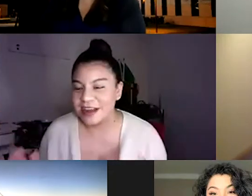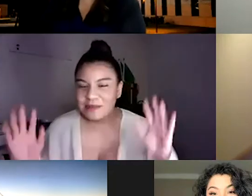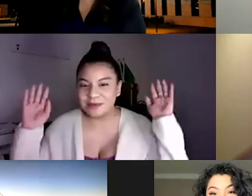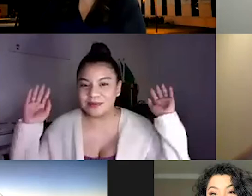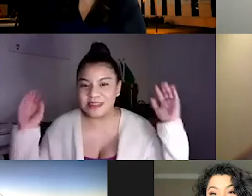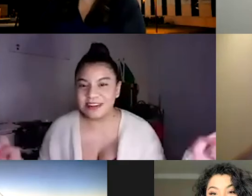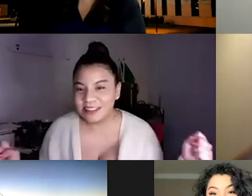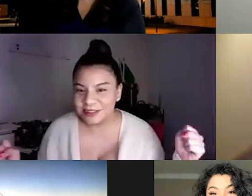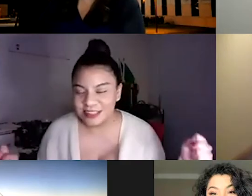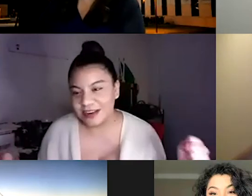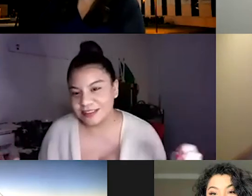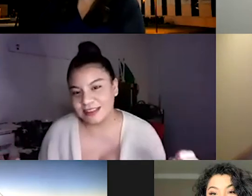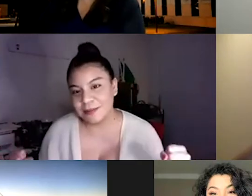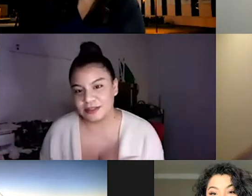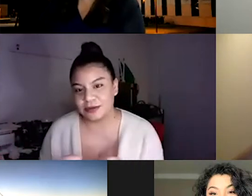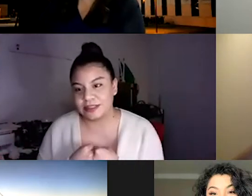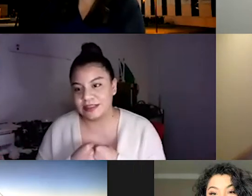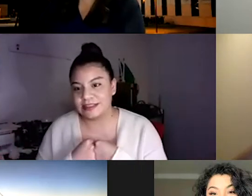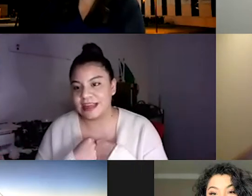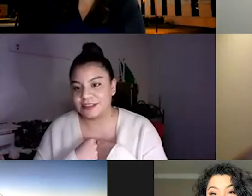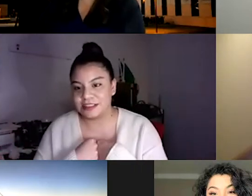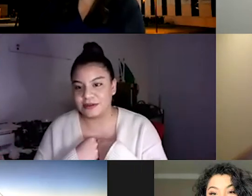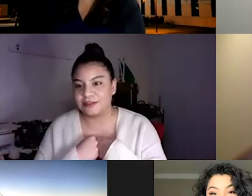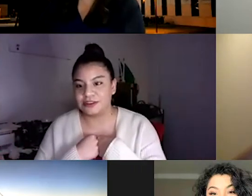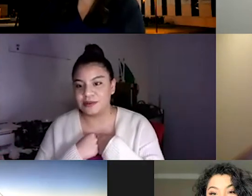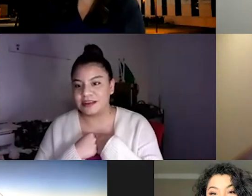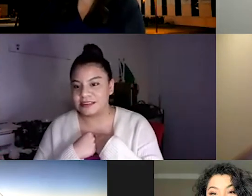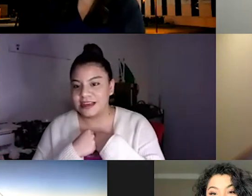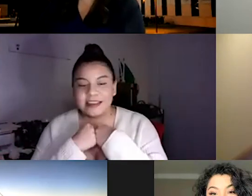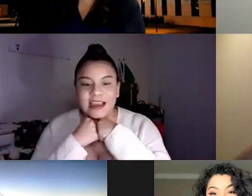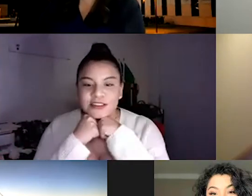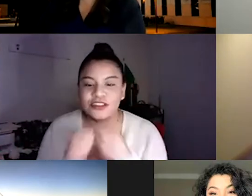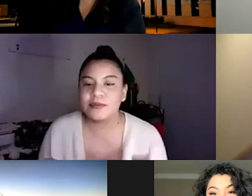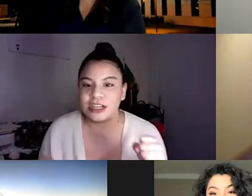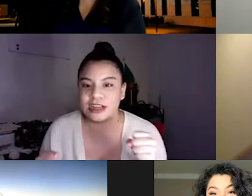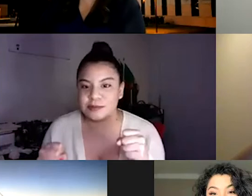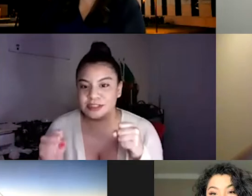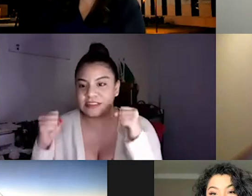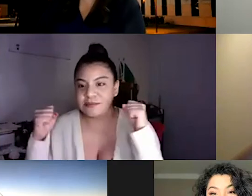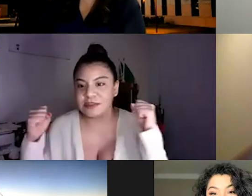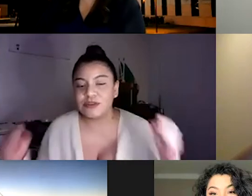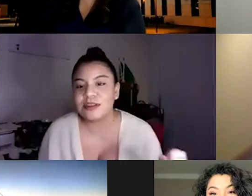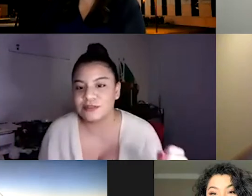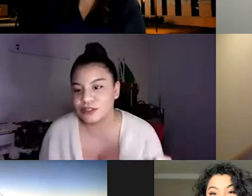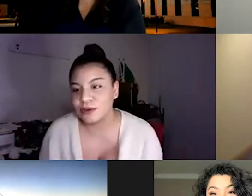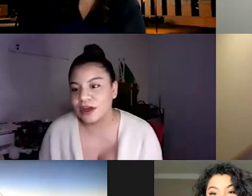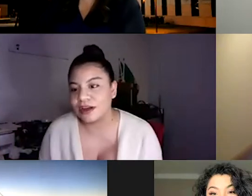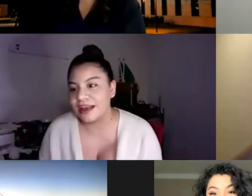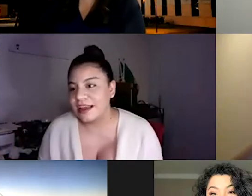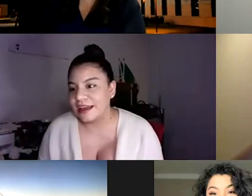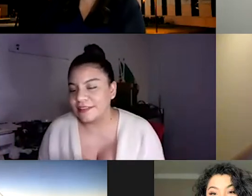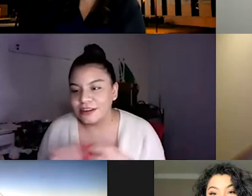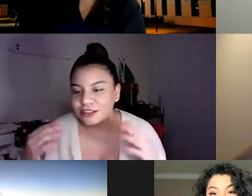great, but seriously reach out to the mentors and the staff that surround you, because they have so much expertise. They've been doing this for so